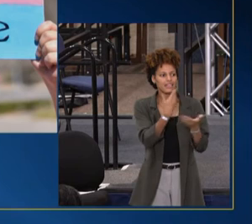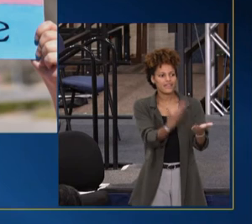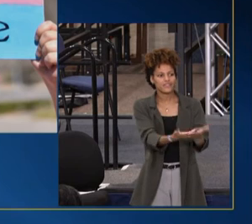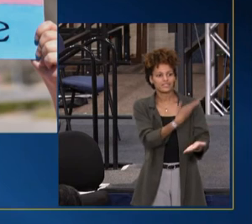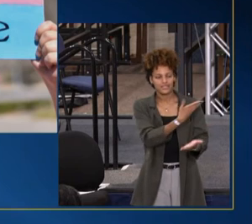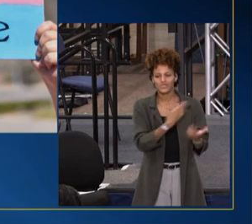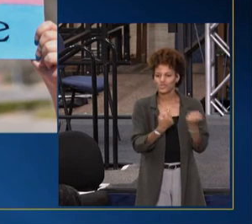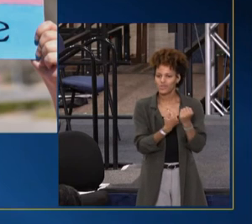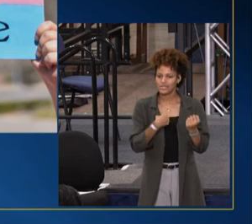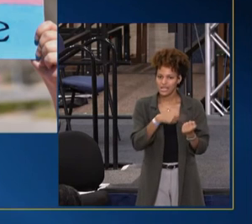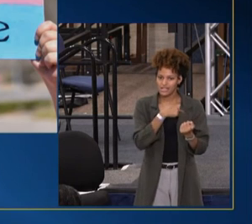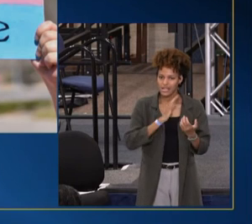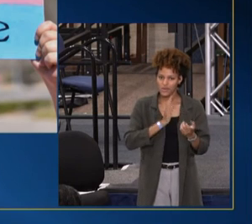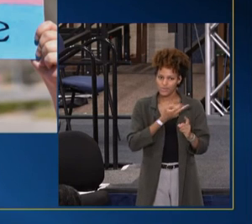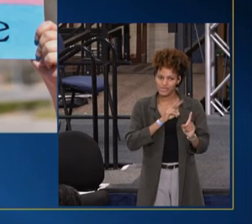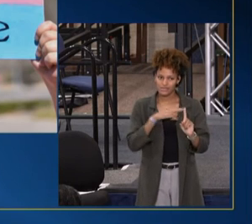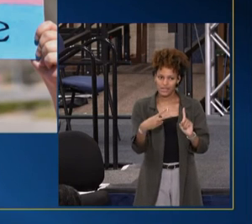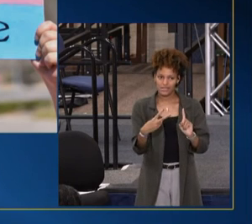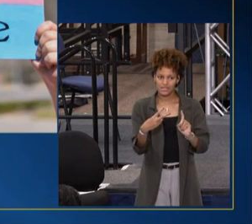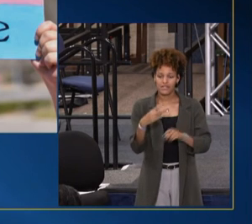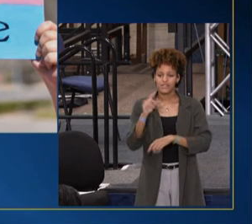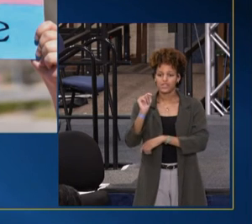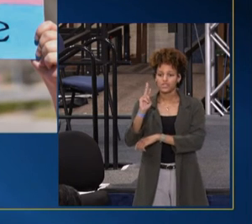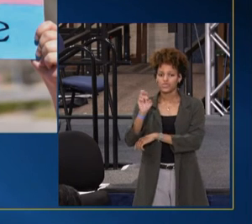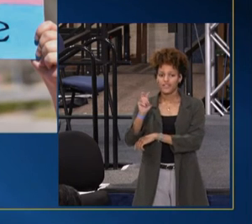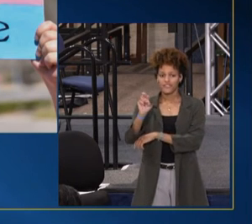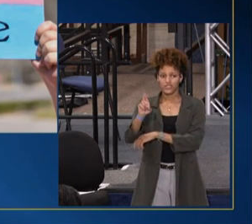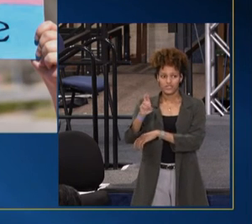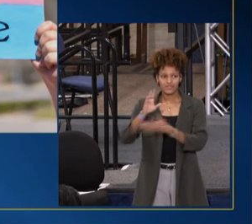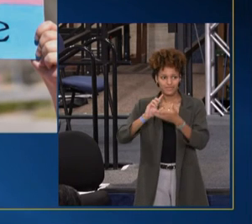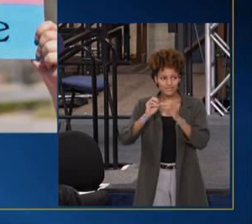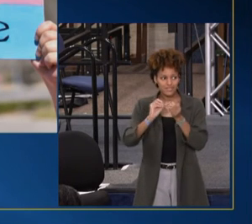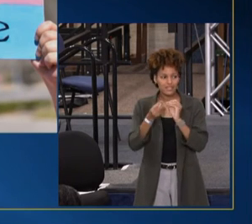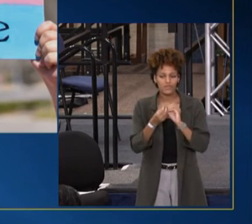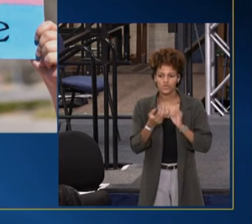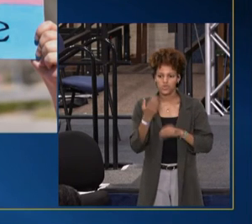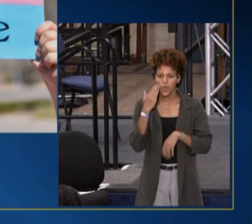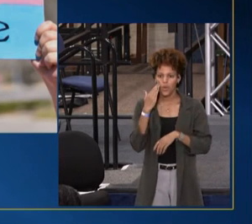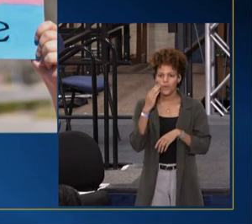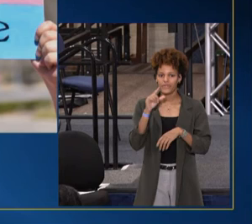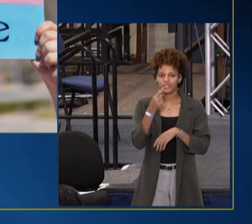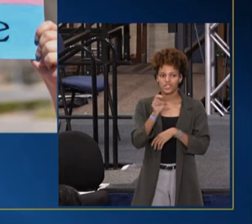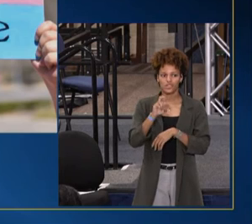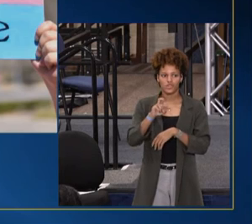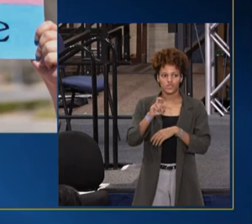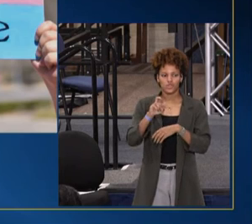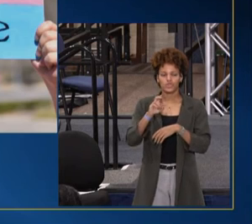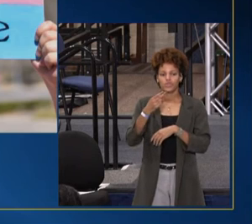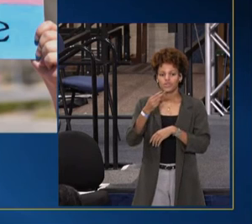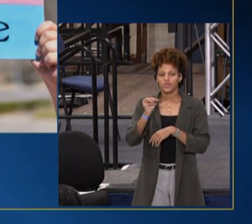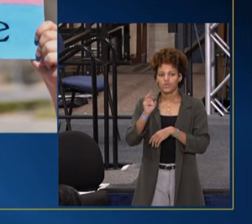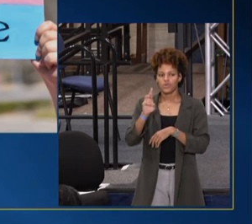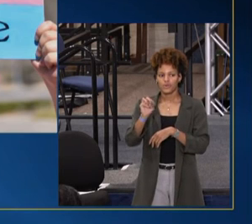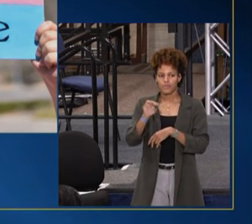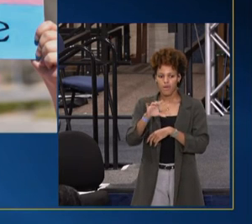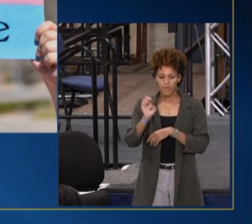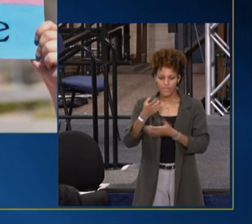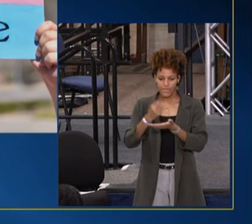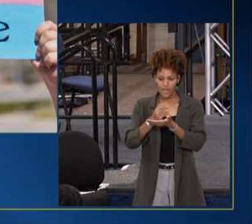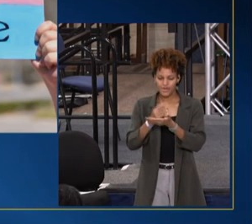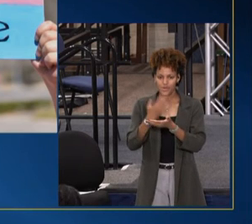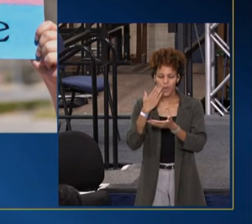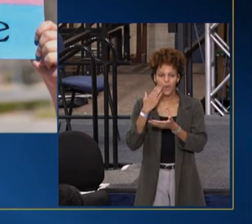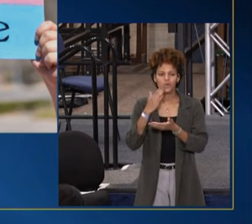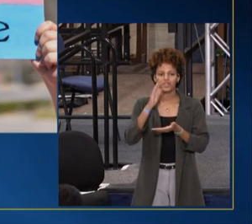side. Based on Trevor's data, we know that gender-affirming hormone therapy is associated with nearly 40% lower